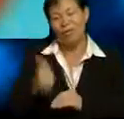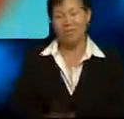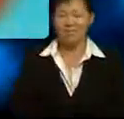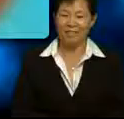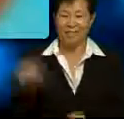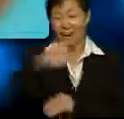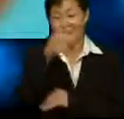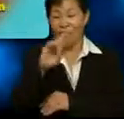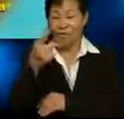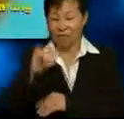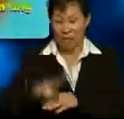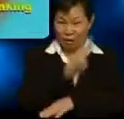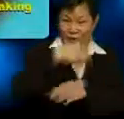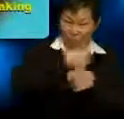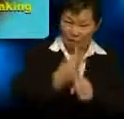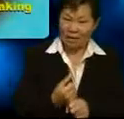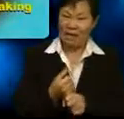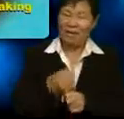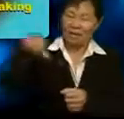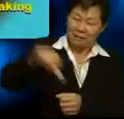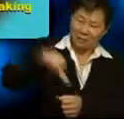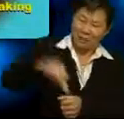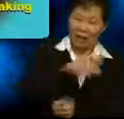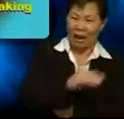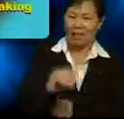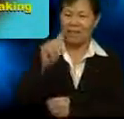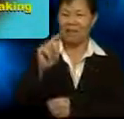Other fungi are used in making soy sauce and tempeh.